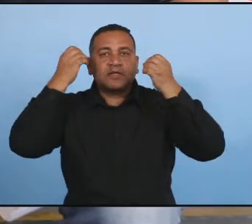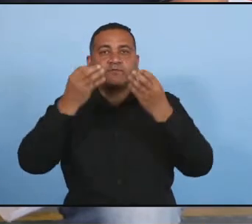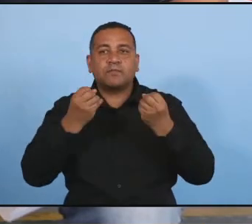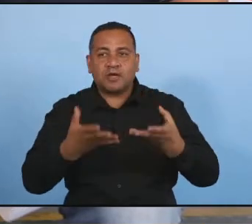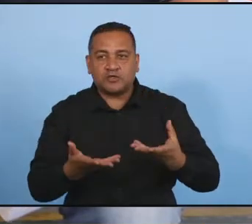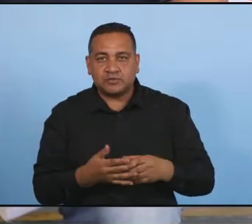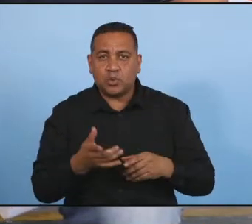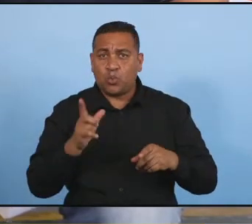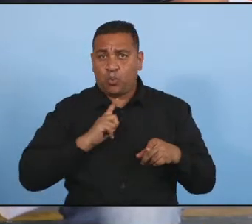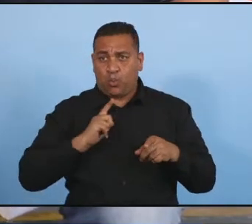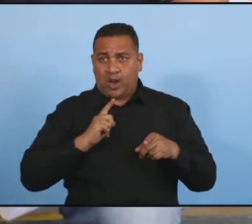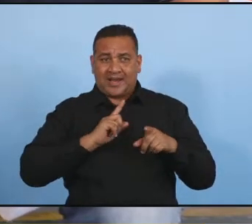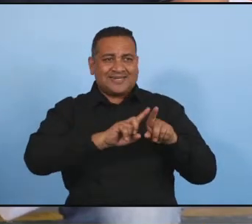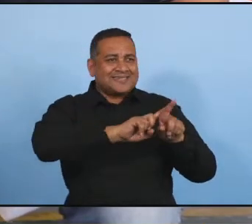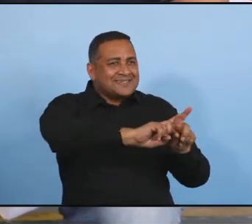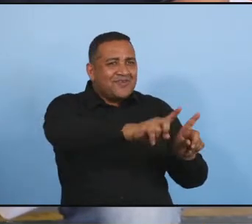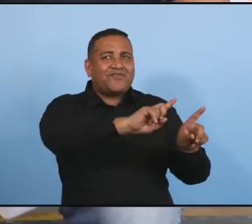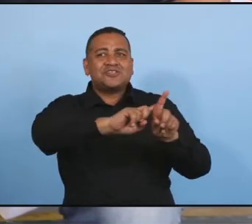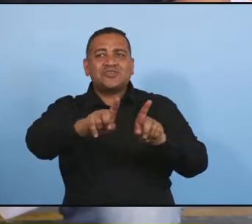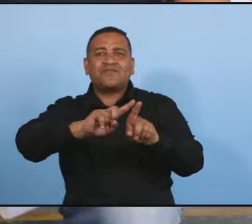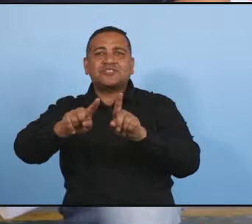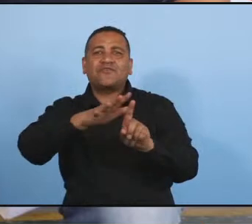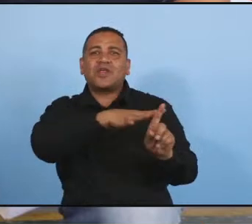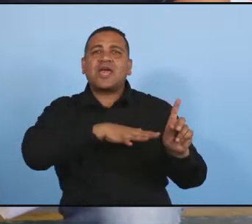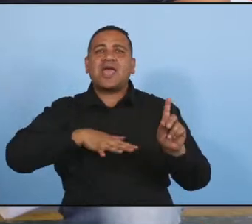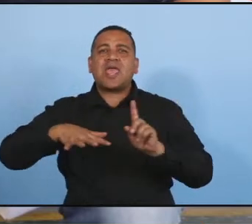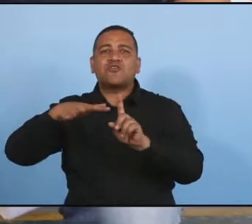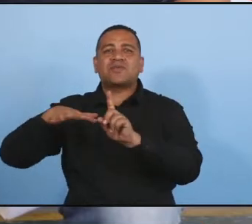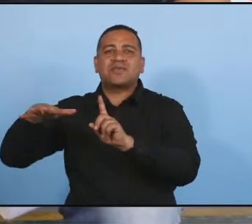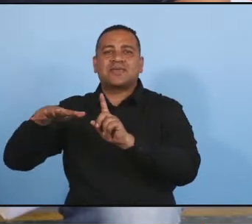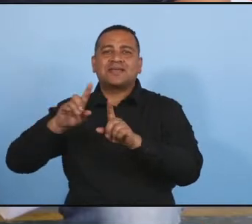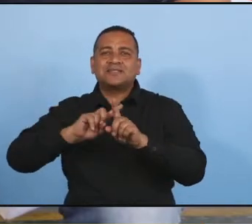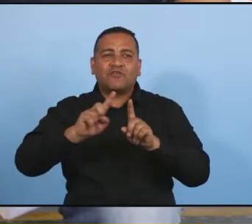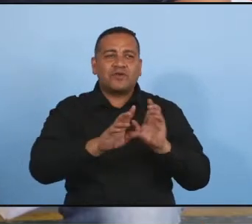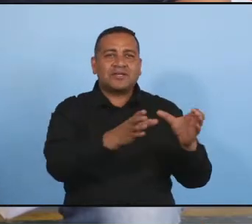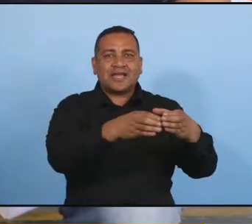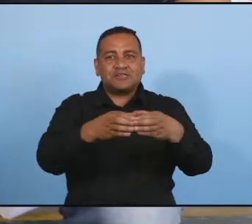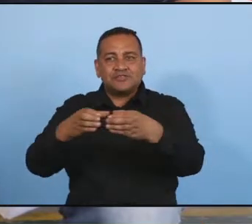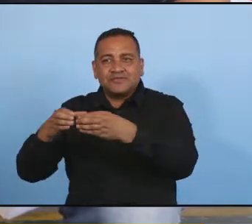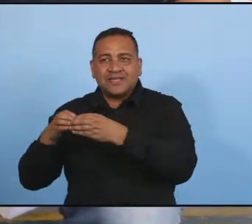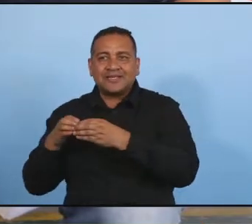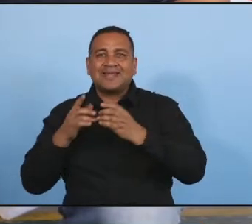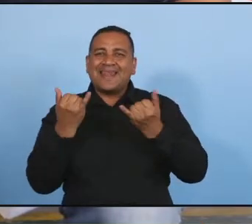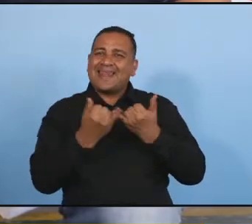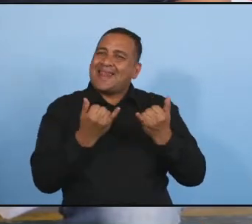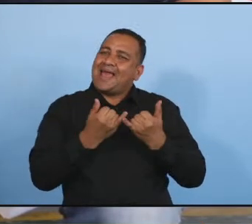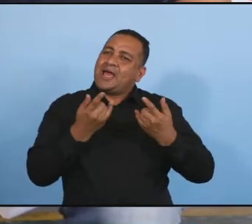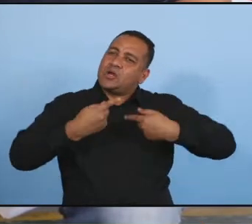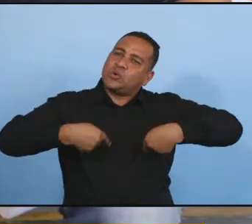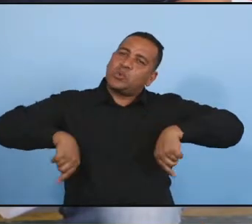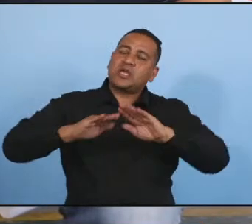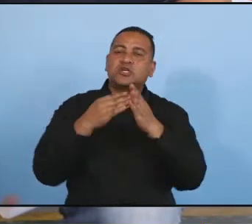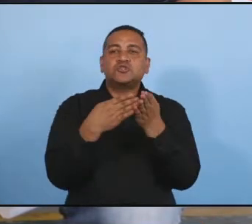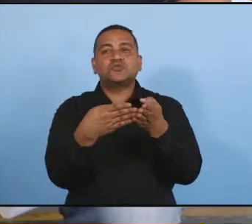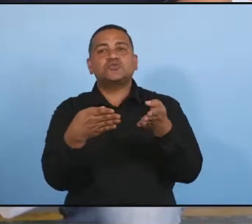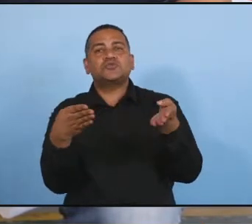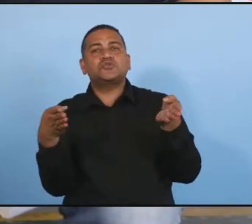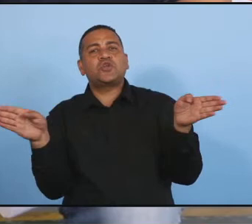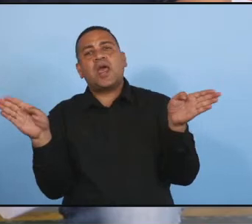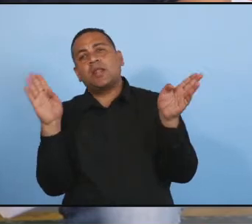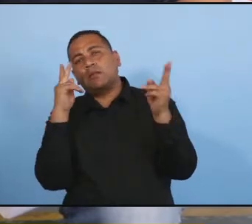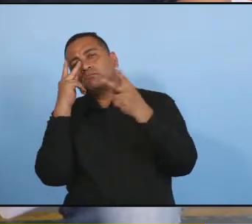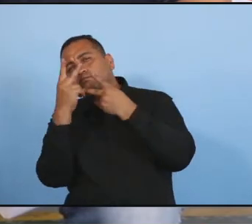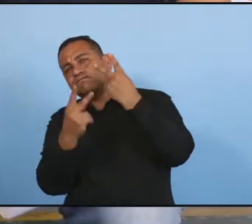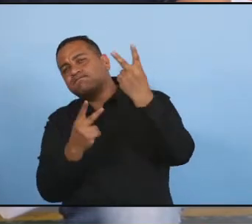different specializations. So in our courses we kind of give a general electronics overview to kind of equip them to enter